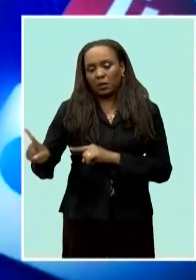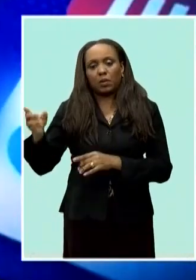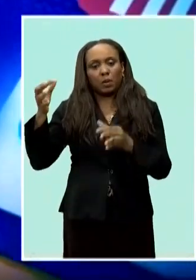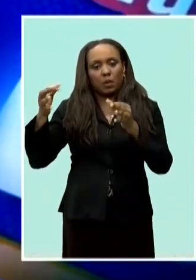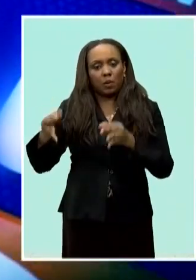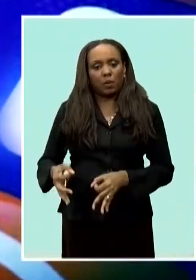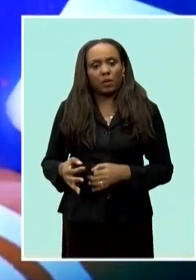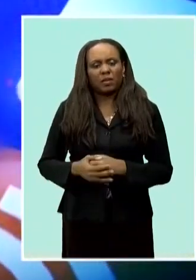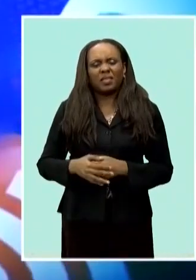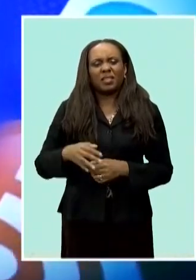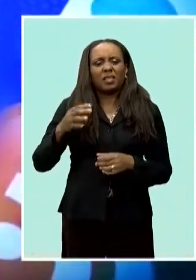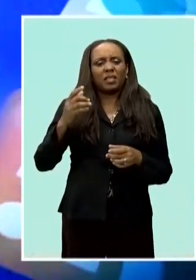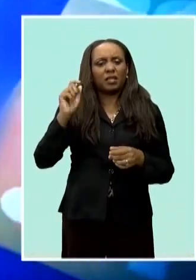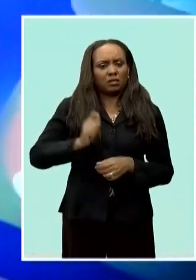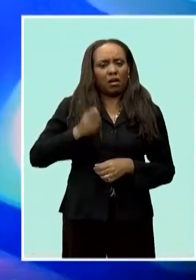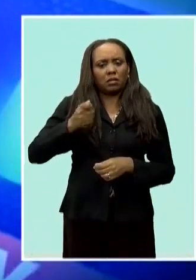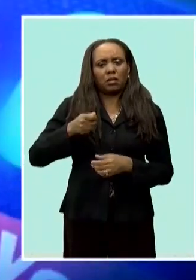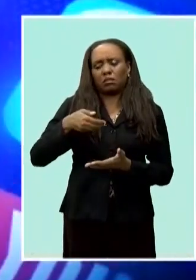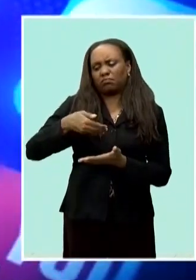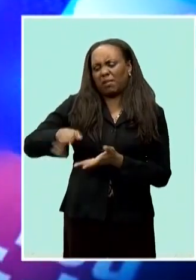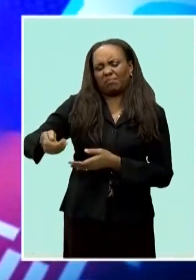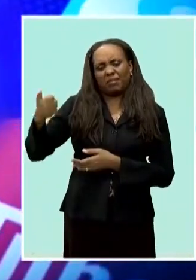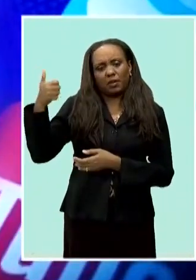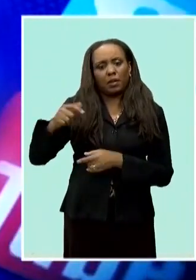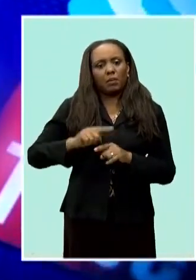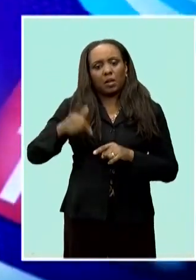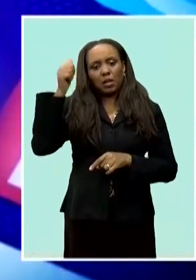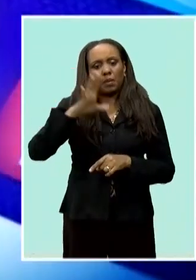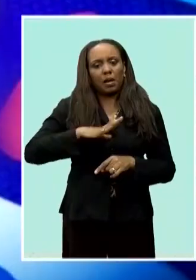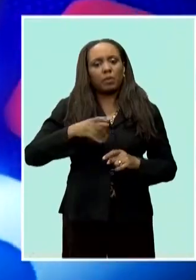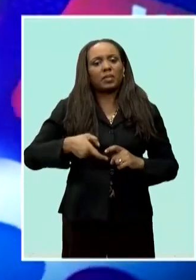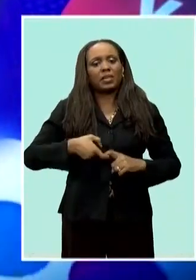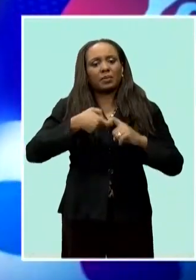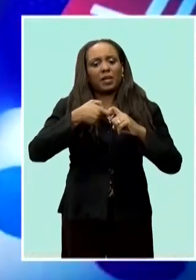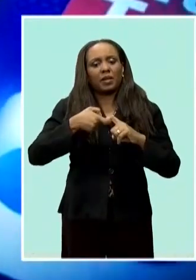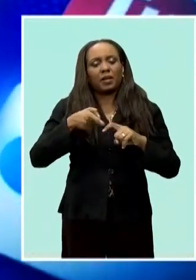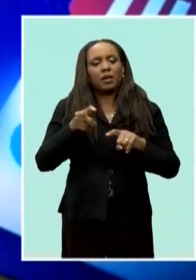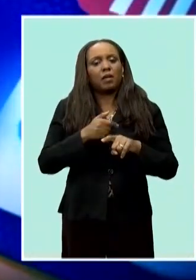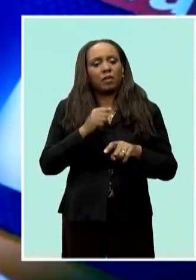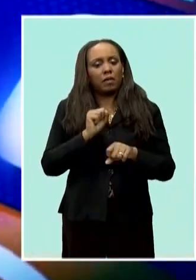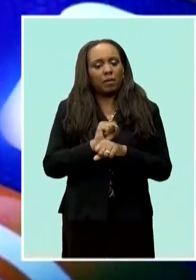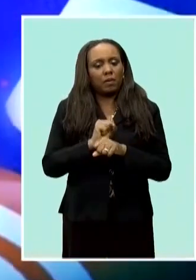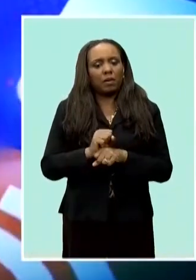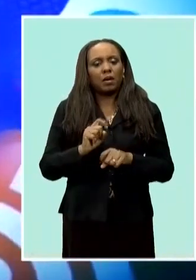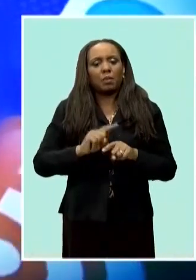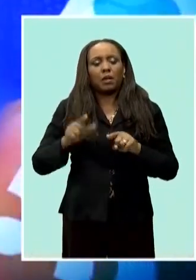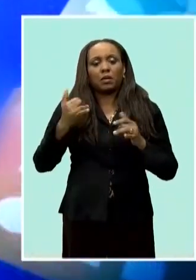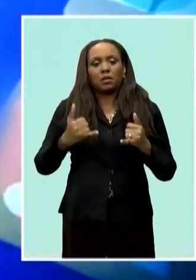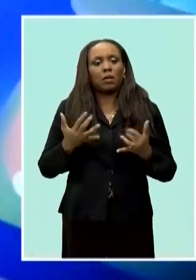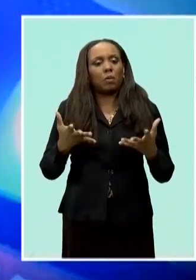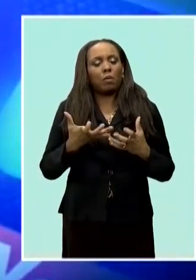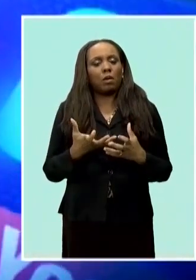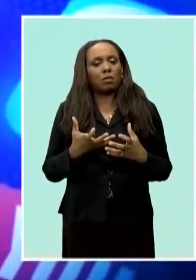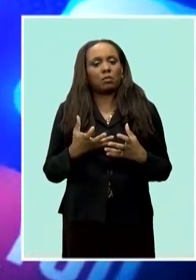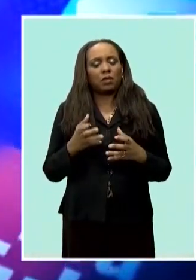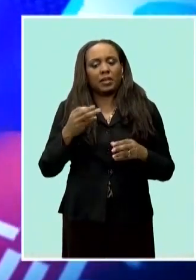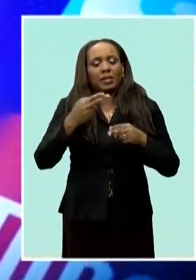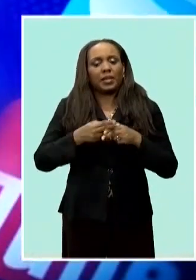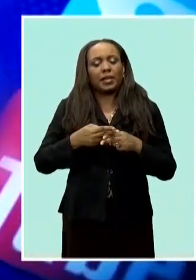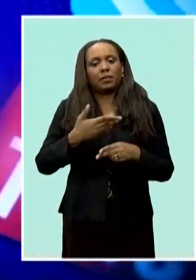Indecent exposure? Really? Yes, sir. You might have noticed that based on the timestamp in the